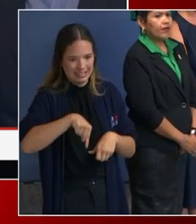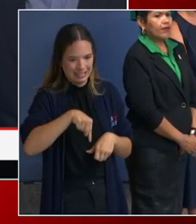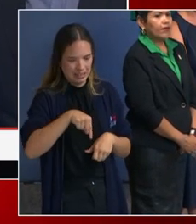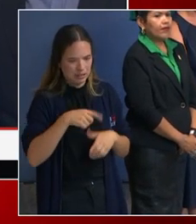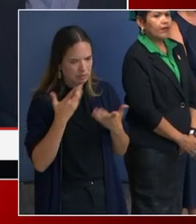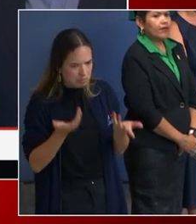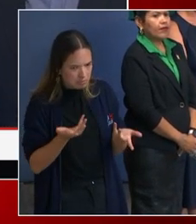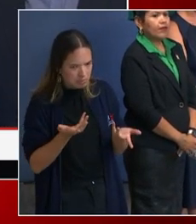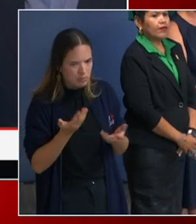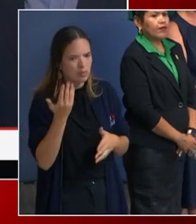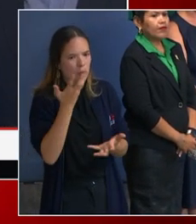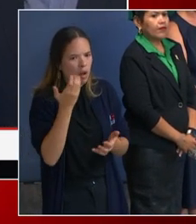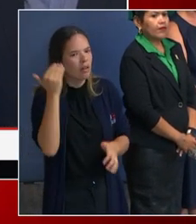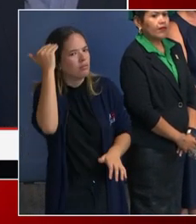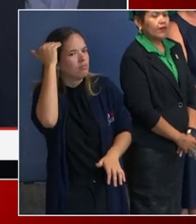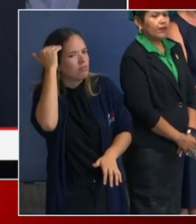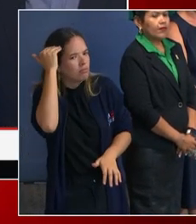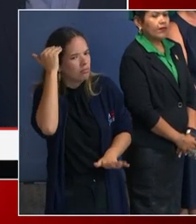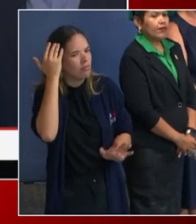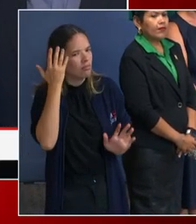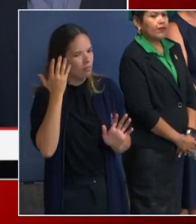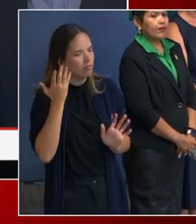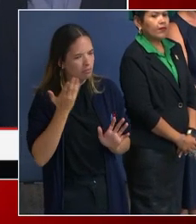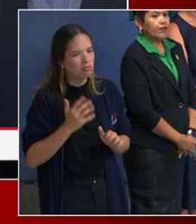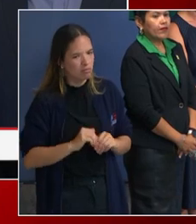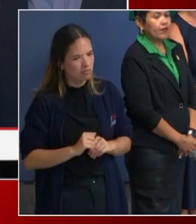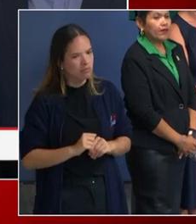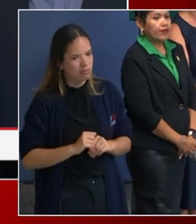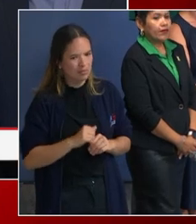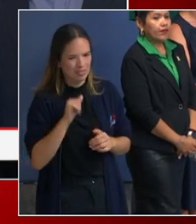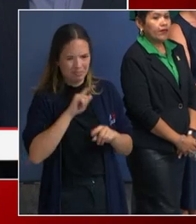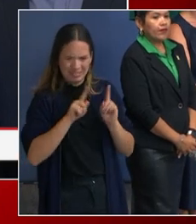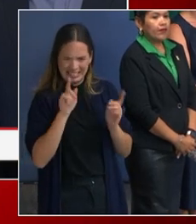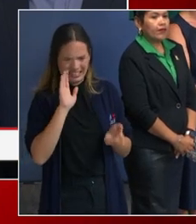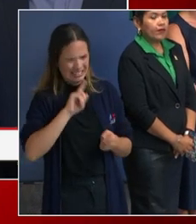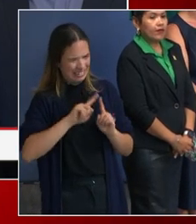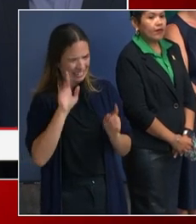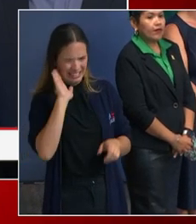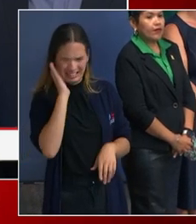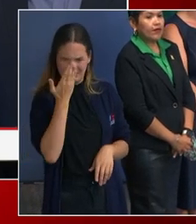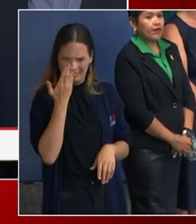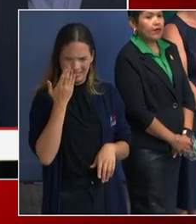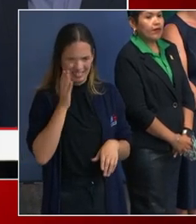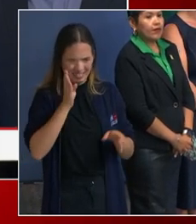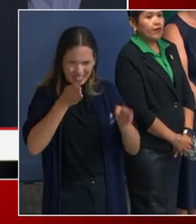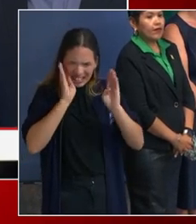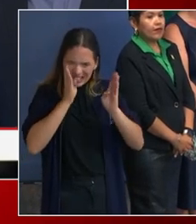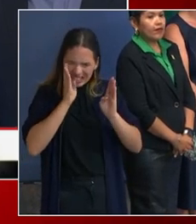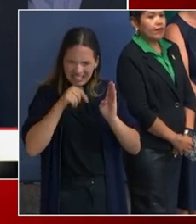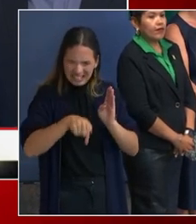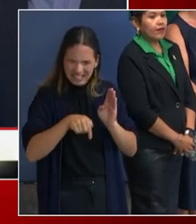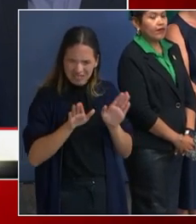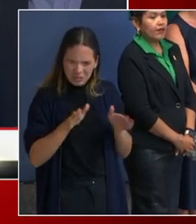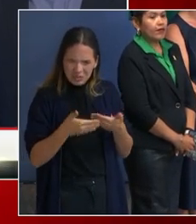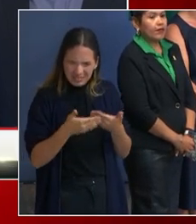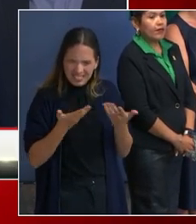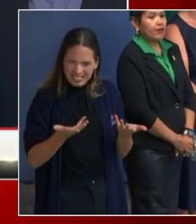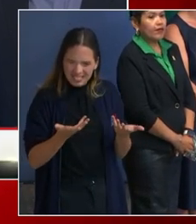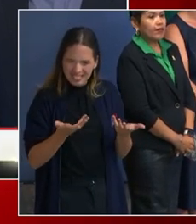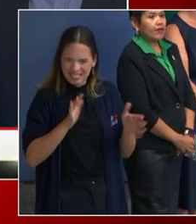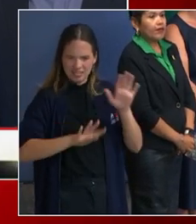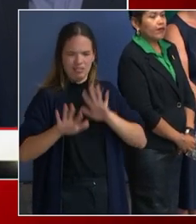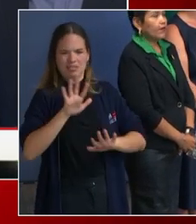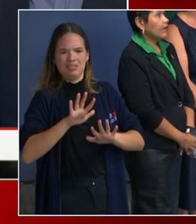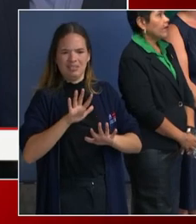conscious of this, or it just seems like we all pay pretty close attention in this room, right? And we were all kind of caught off guard by this.